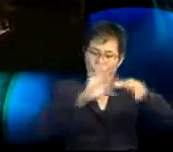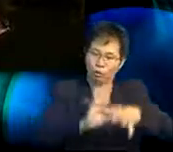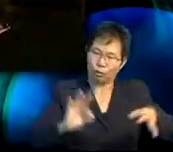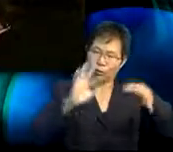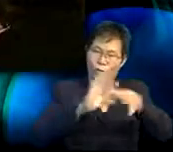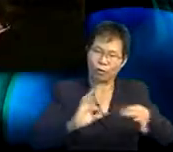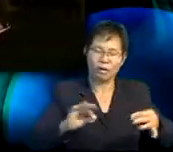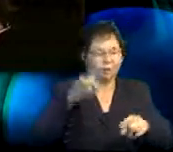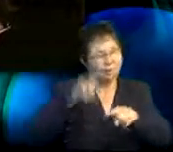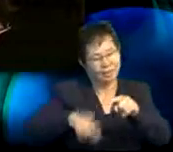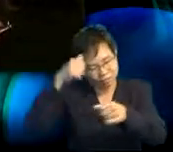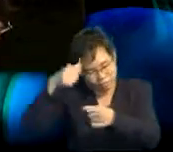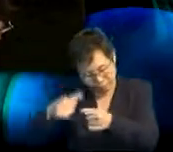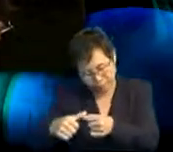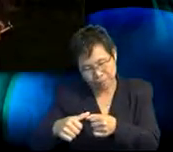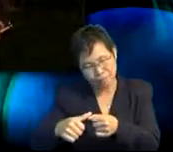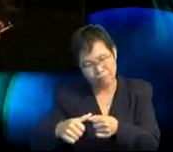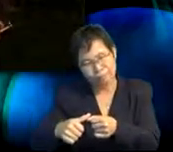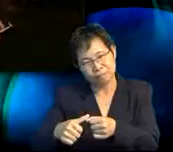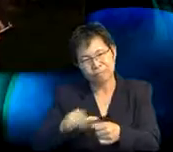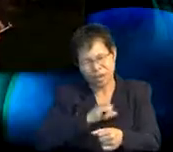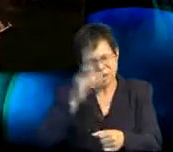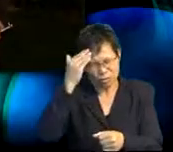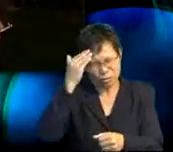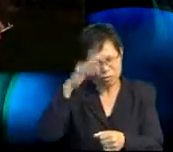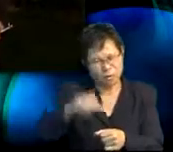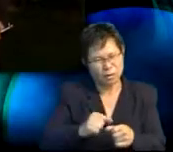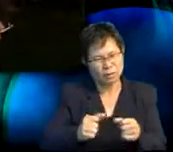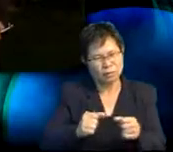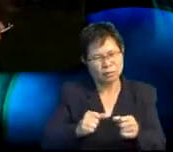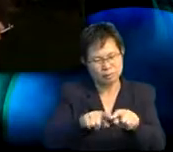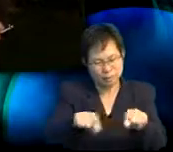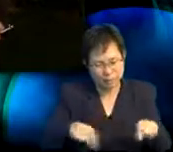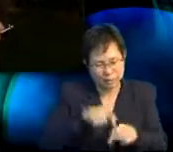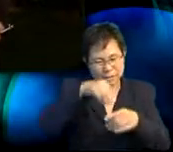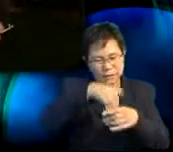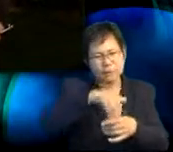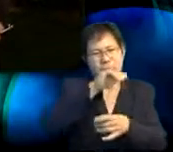I can't remember. I know it takes place in Ireland.